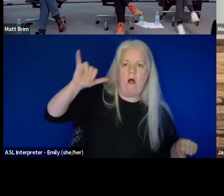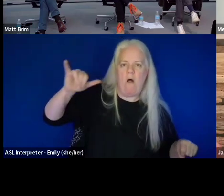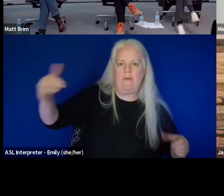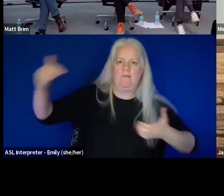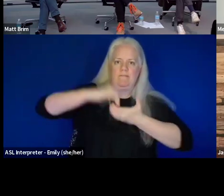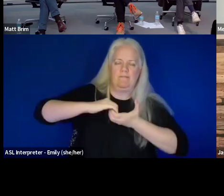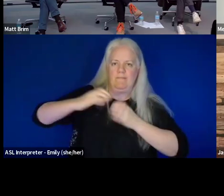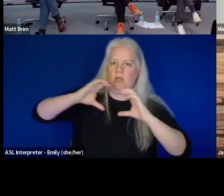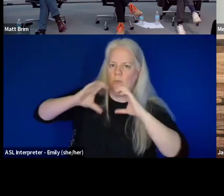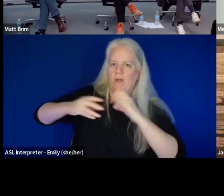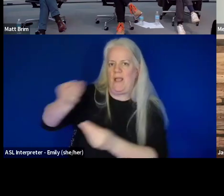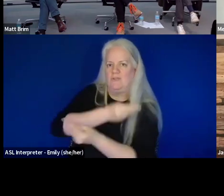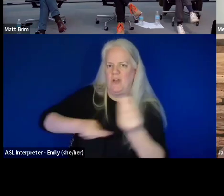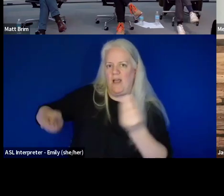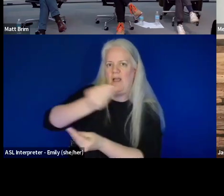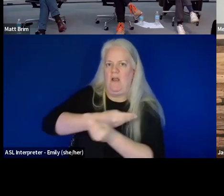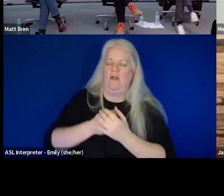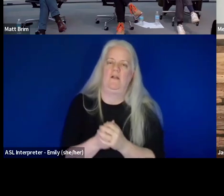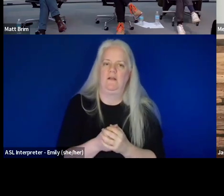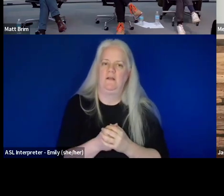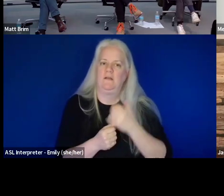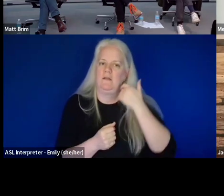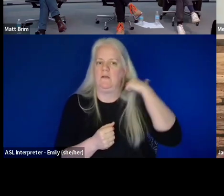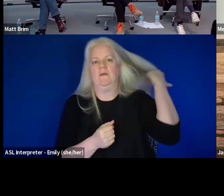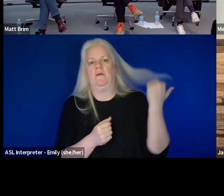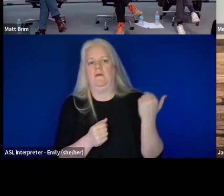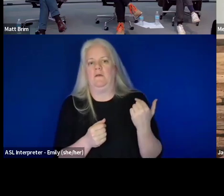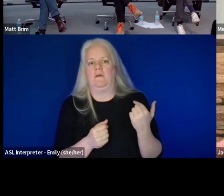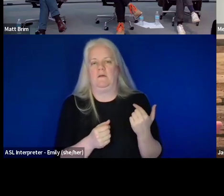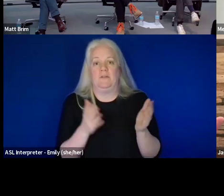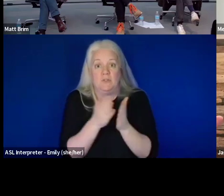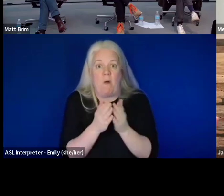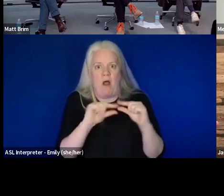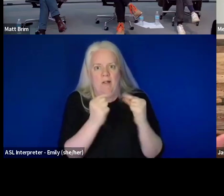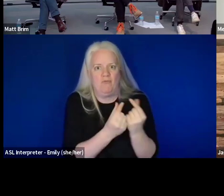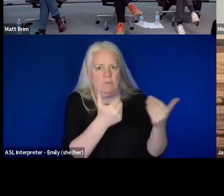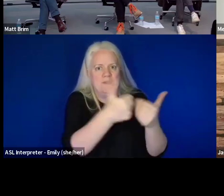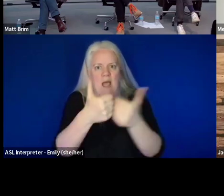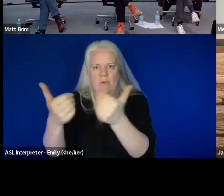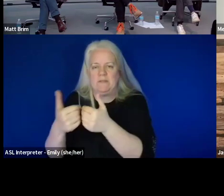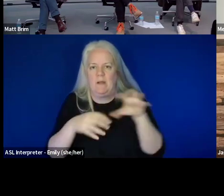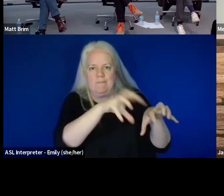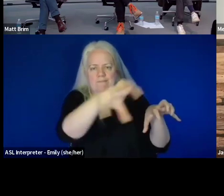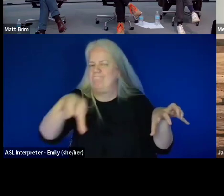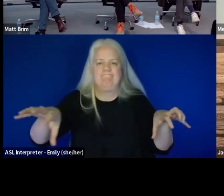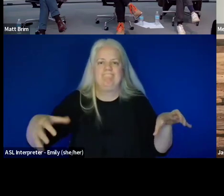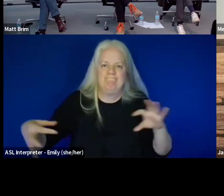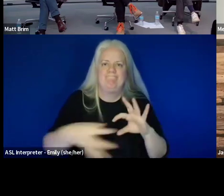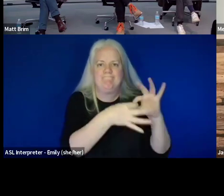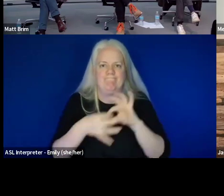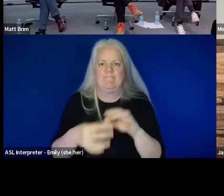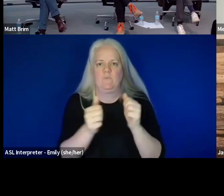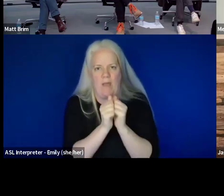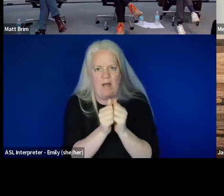to communicate and share. So instead of working in multiple small groups, we can start working cohesively together to